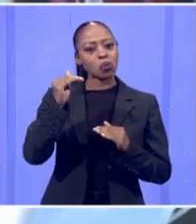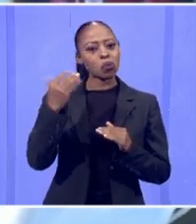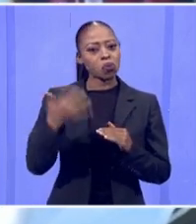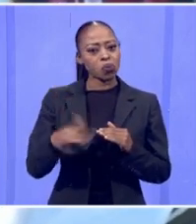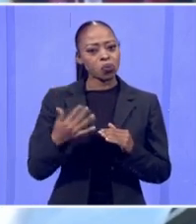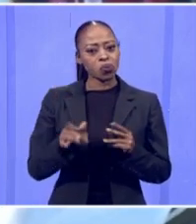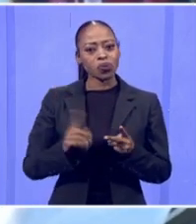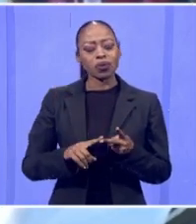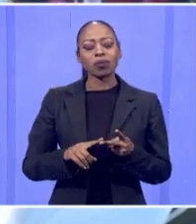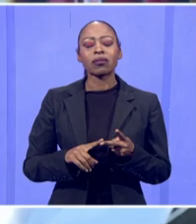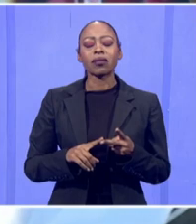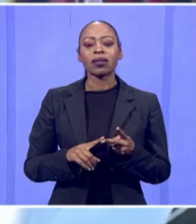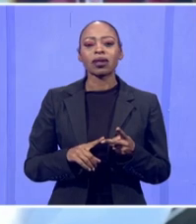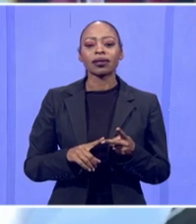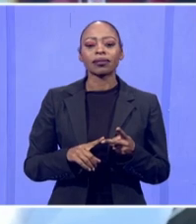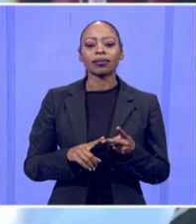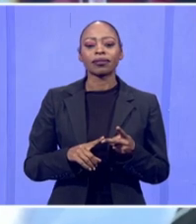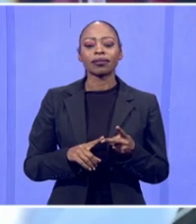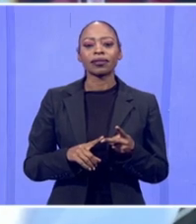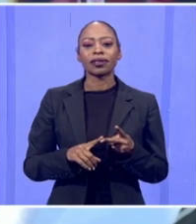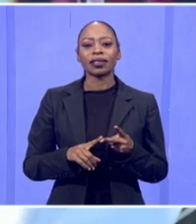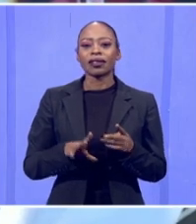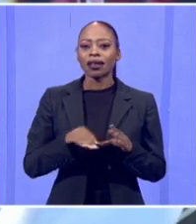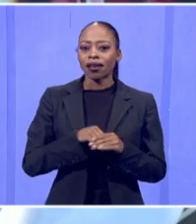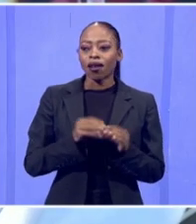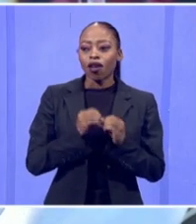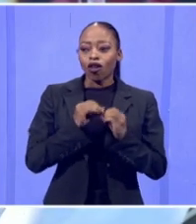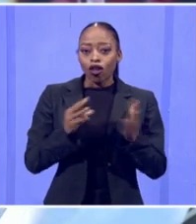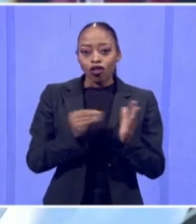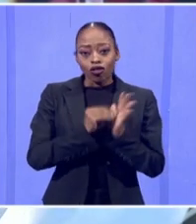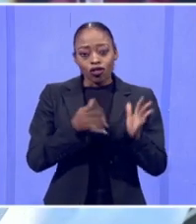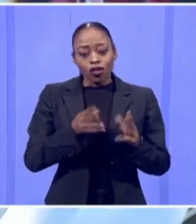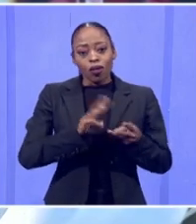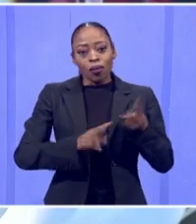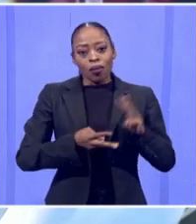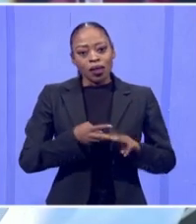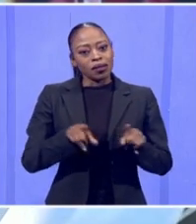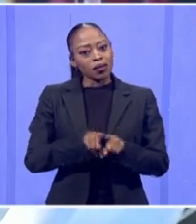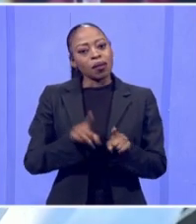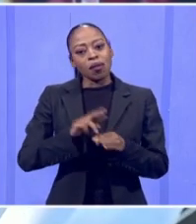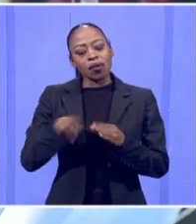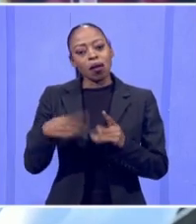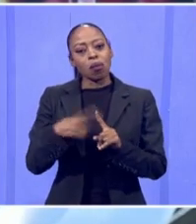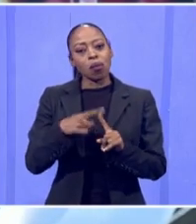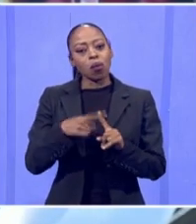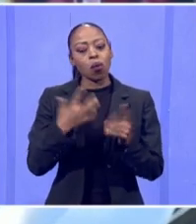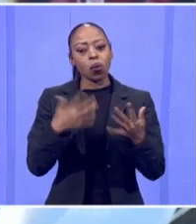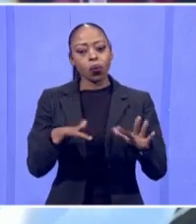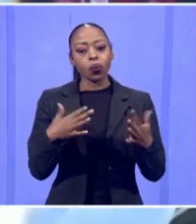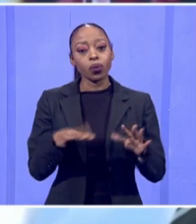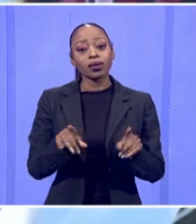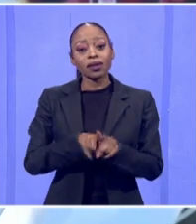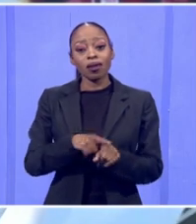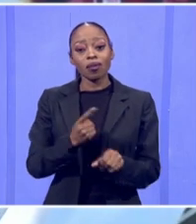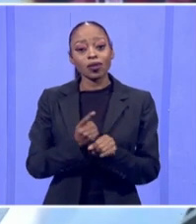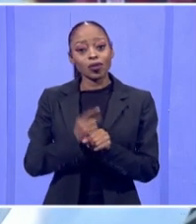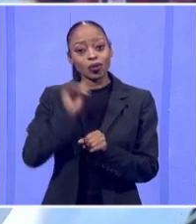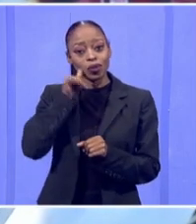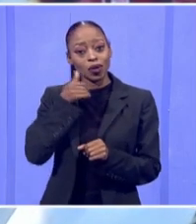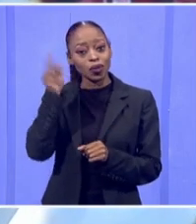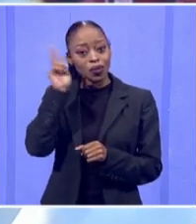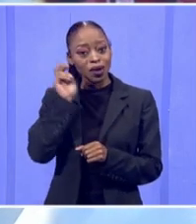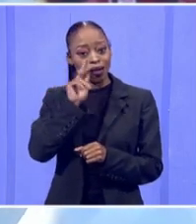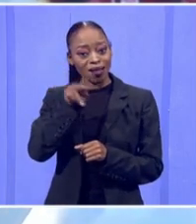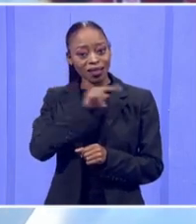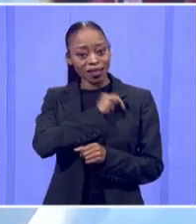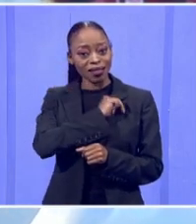and meds uptake and also throughput. And it's just a KZN surprise. So